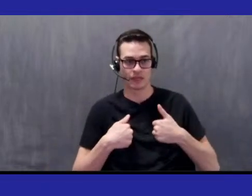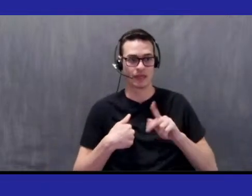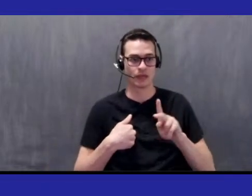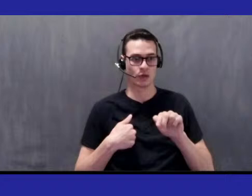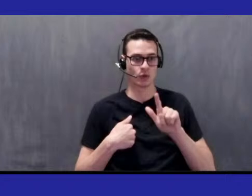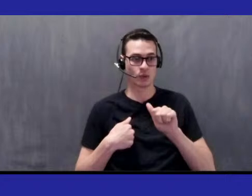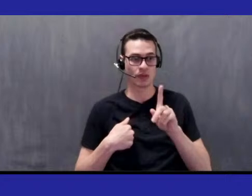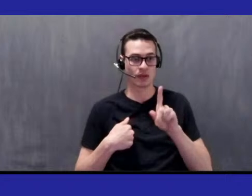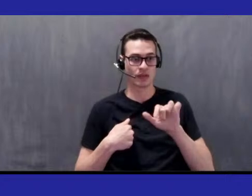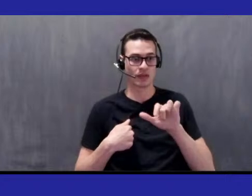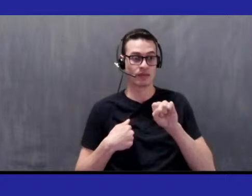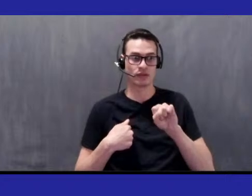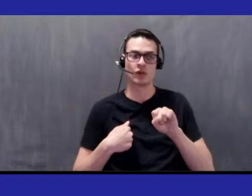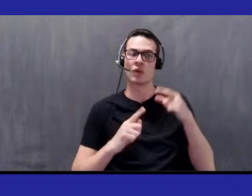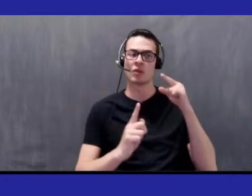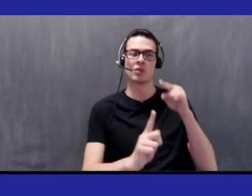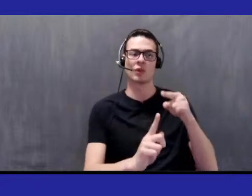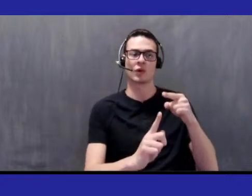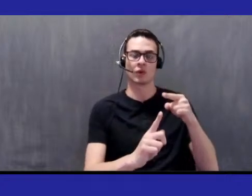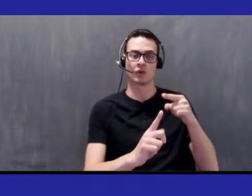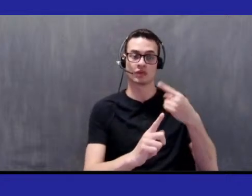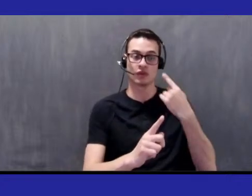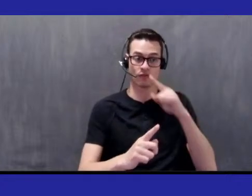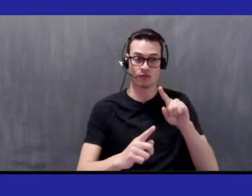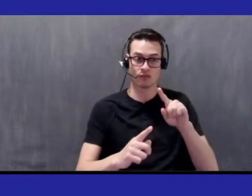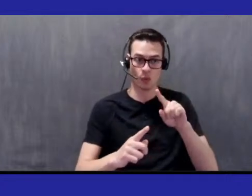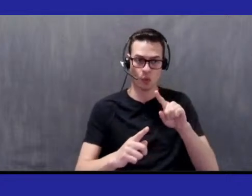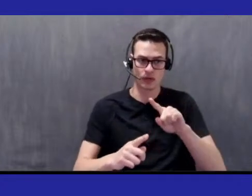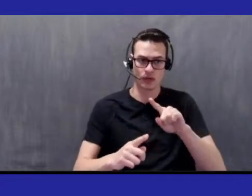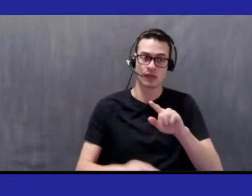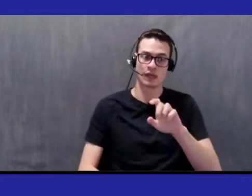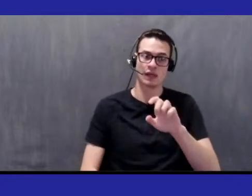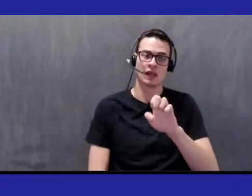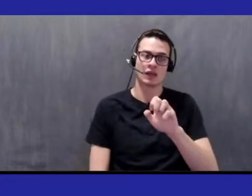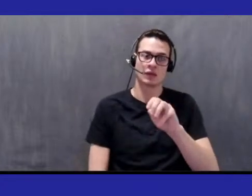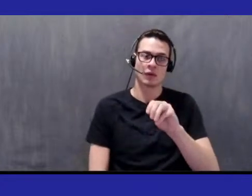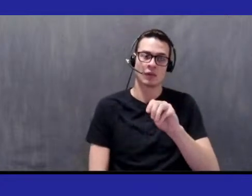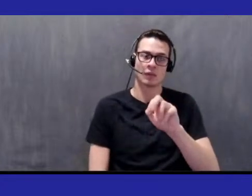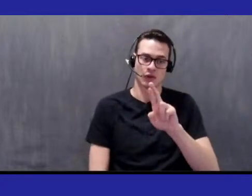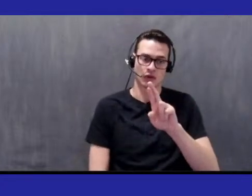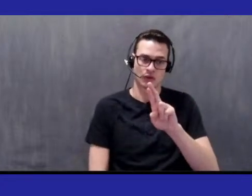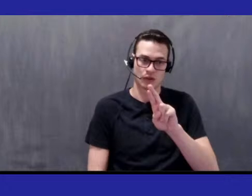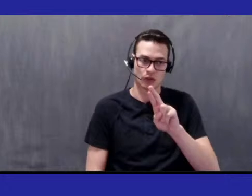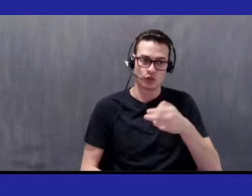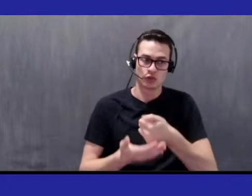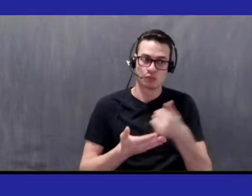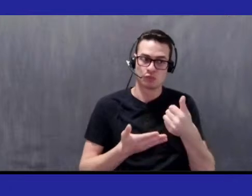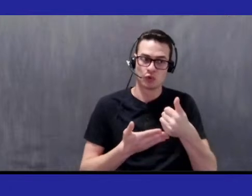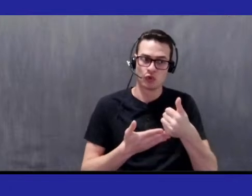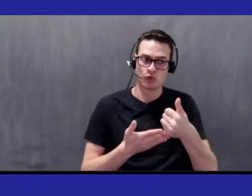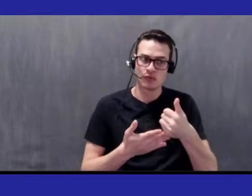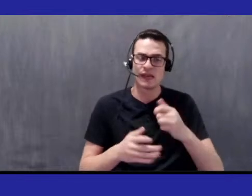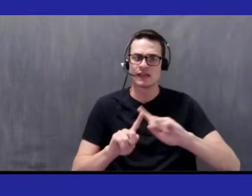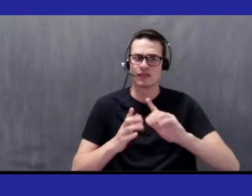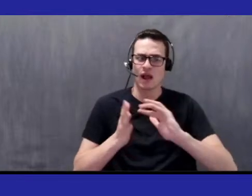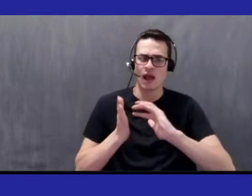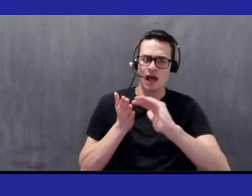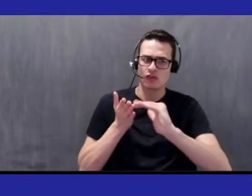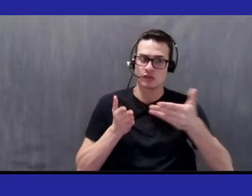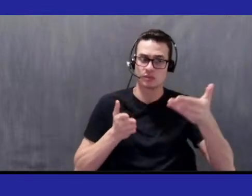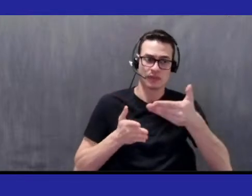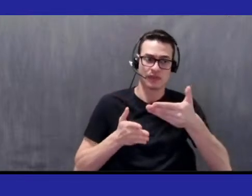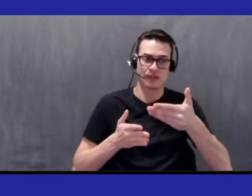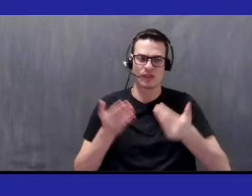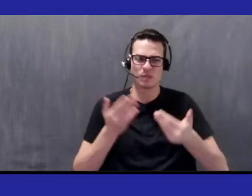race-based algorithms in the electronic medical record that may adversely impact health outcomes and create inequities in treatment